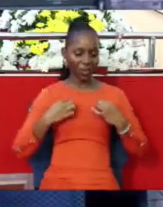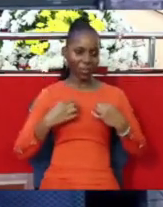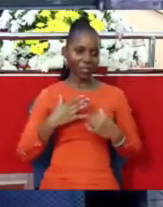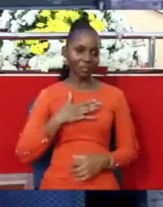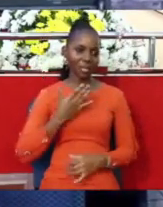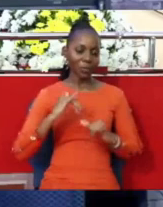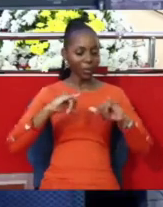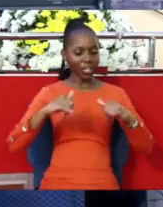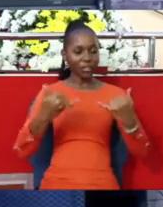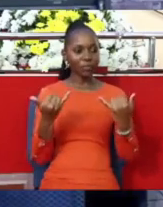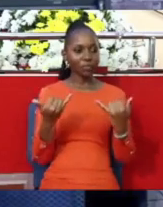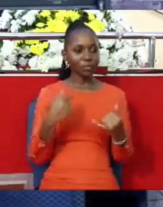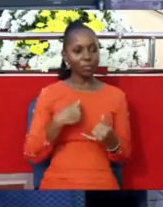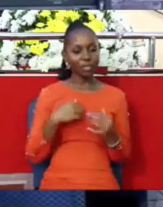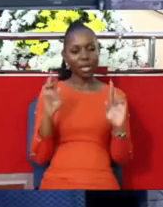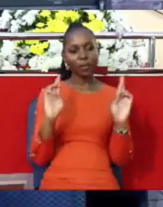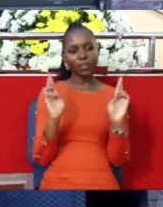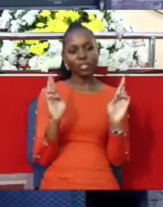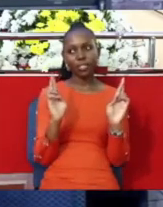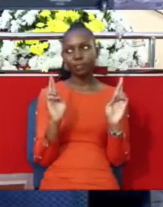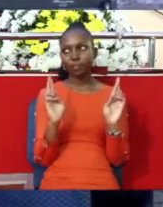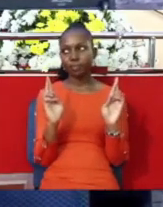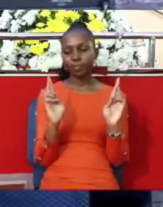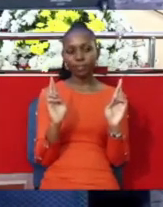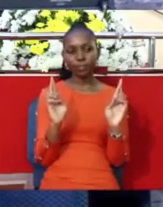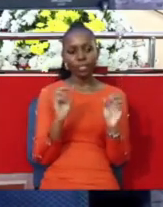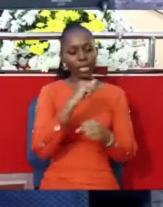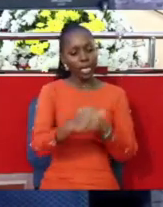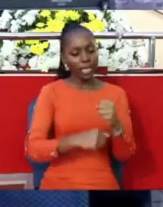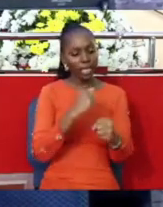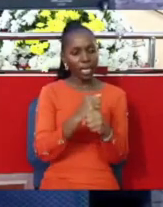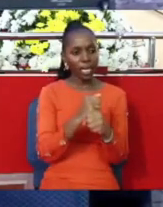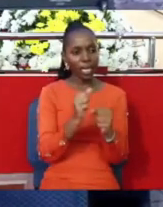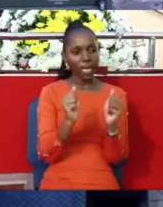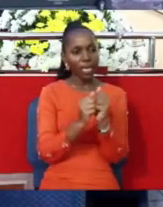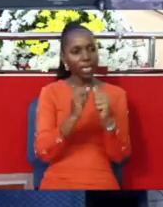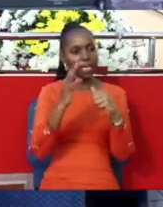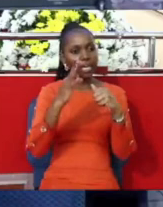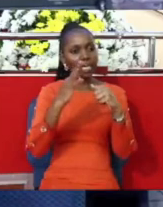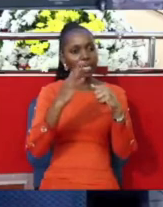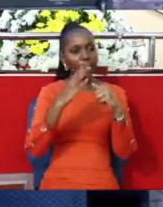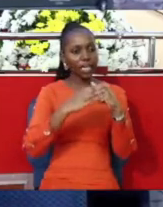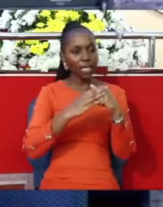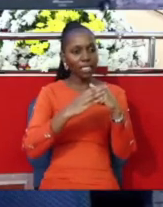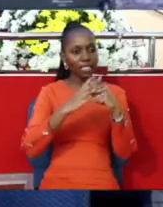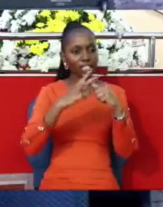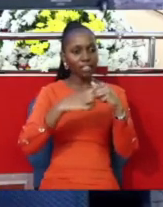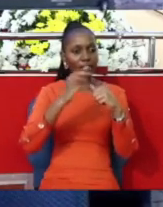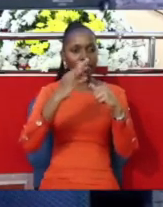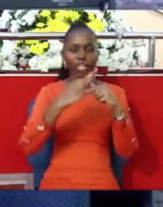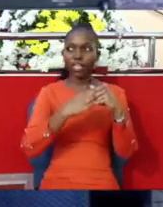tayari. In 1978, katika mwaka wa 78, I had given someone some money to buy